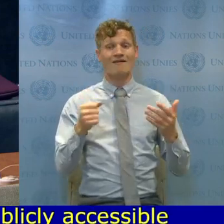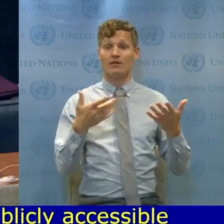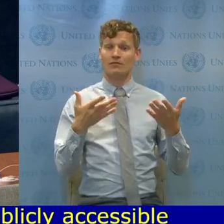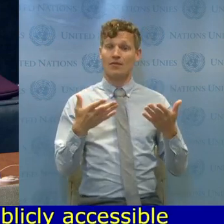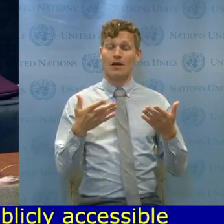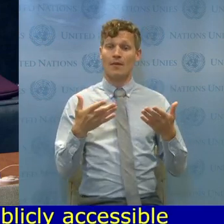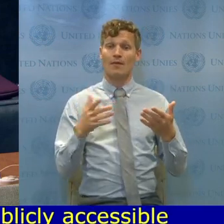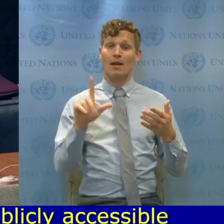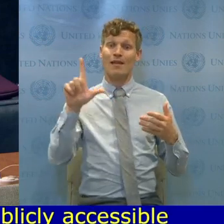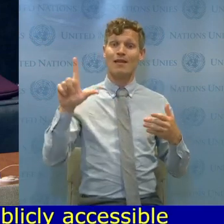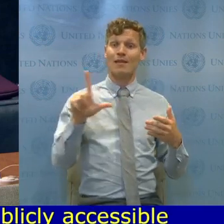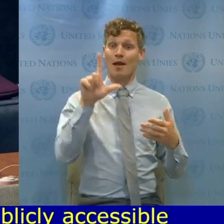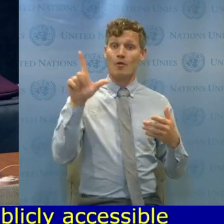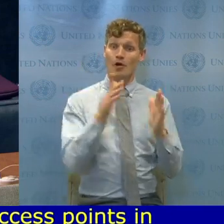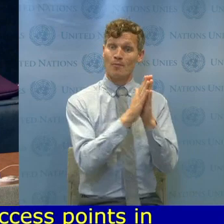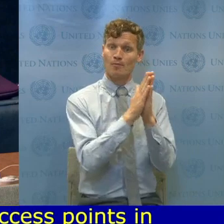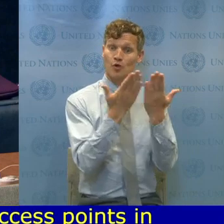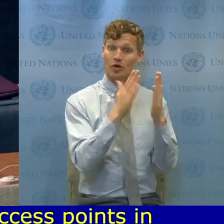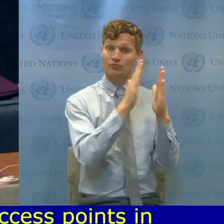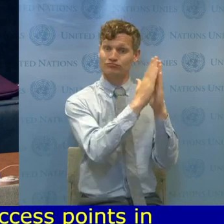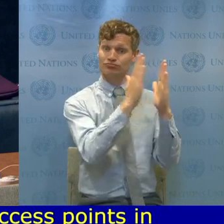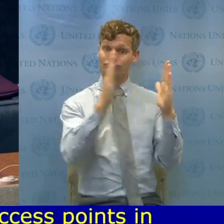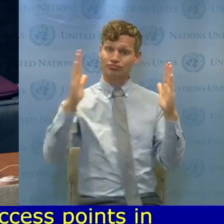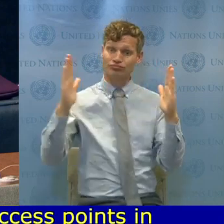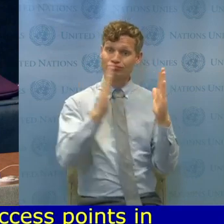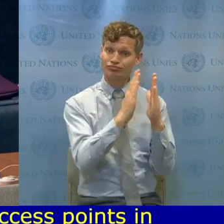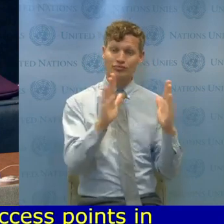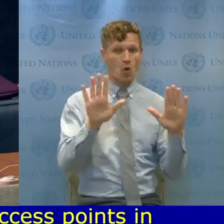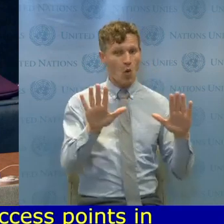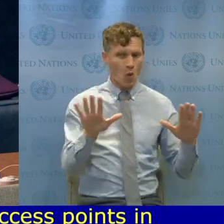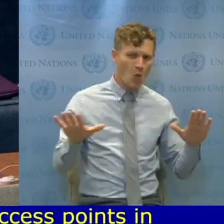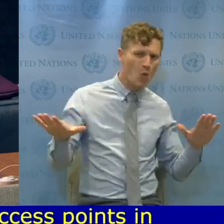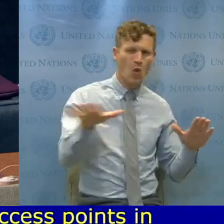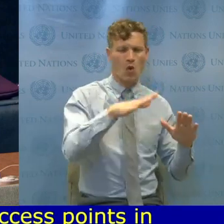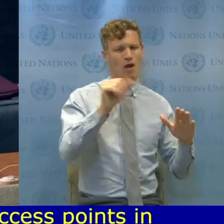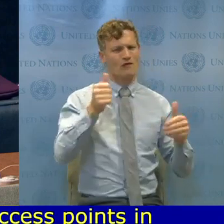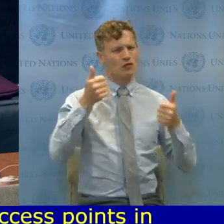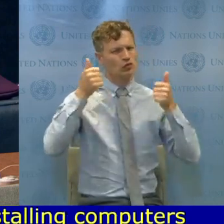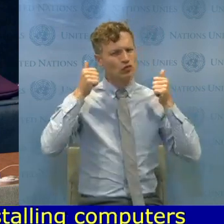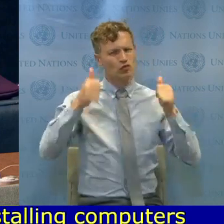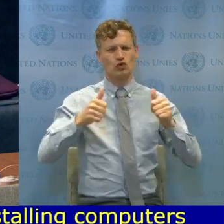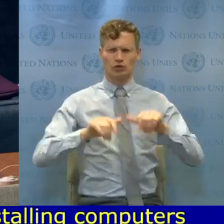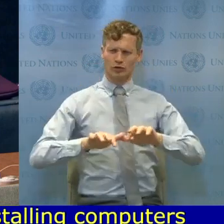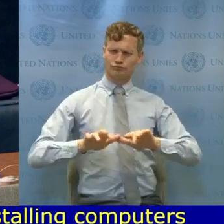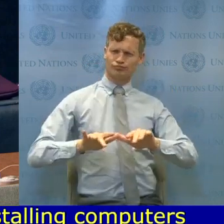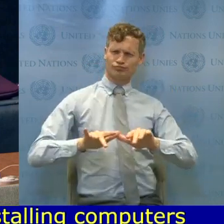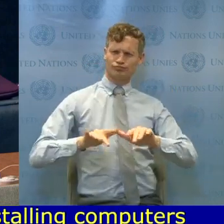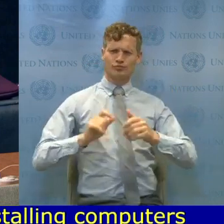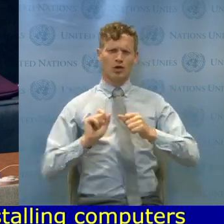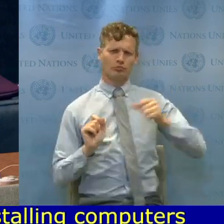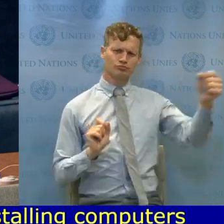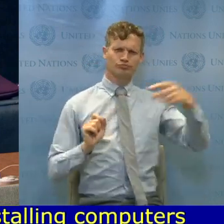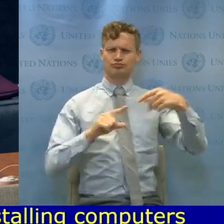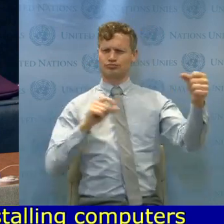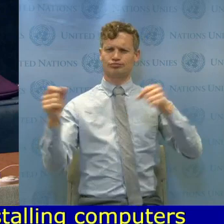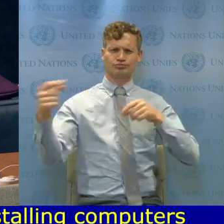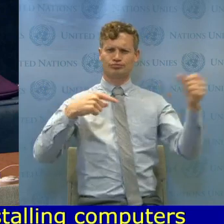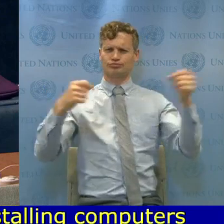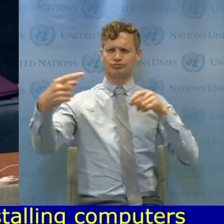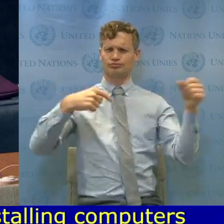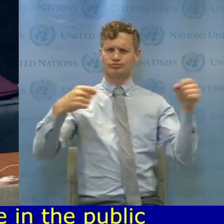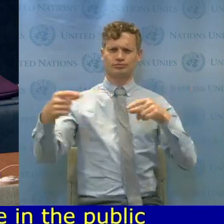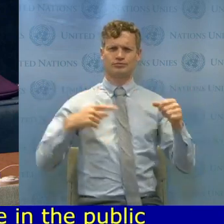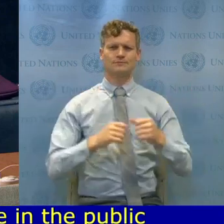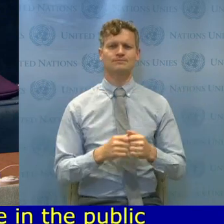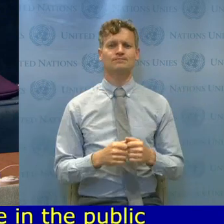libraries island-wide, enhancing access to information on services, and modernization of 6 special education institutions to enable